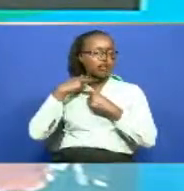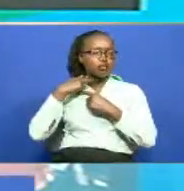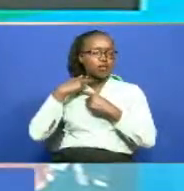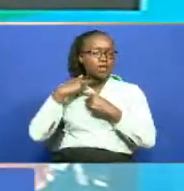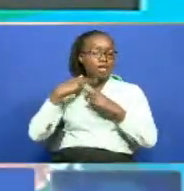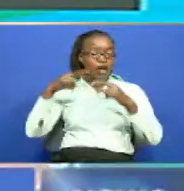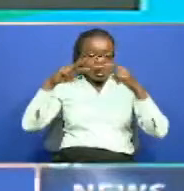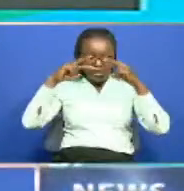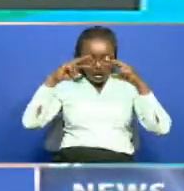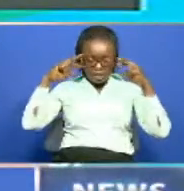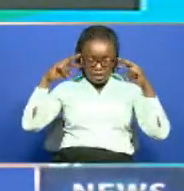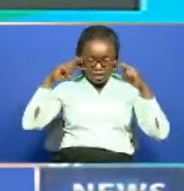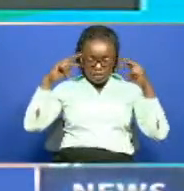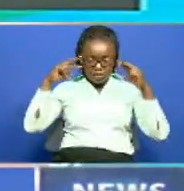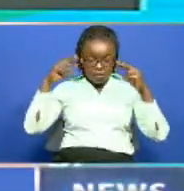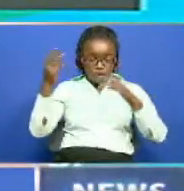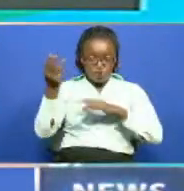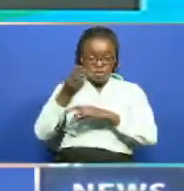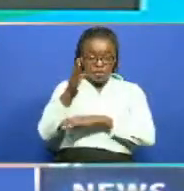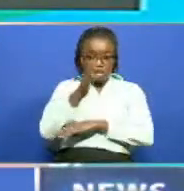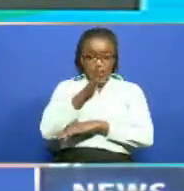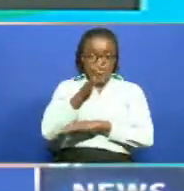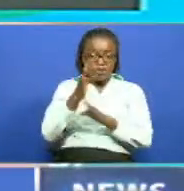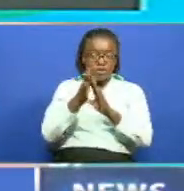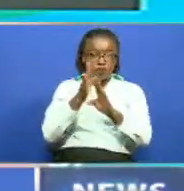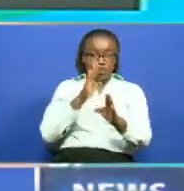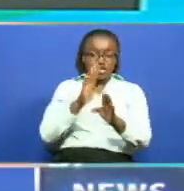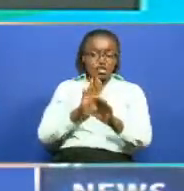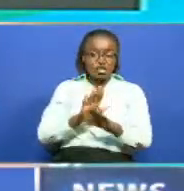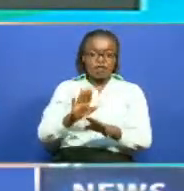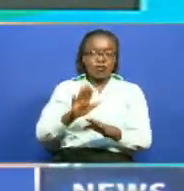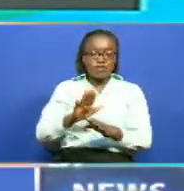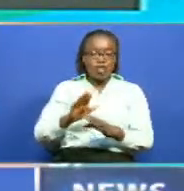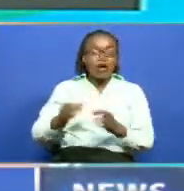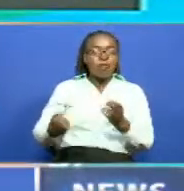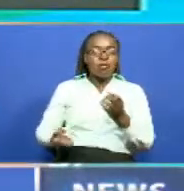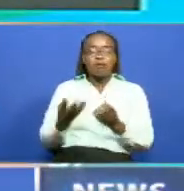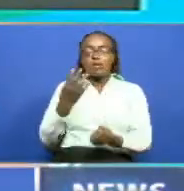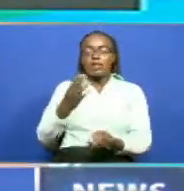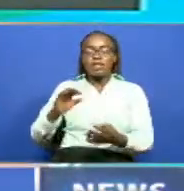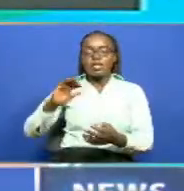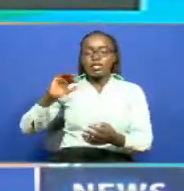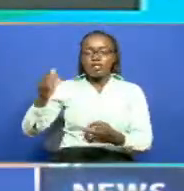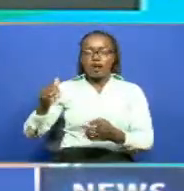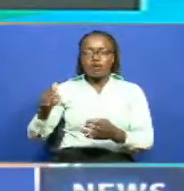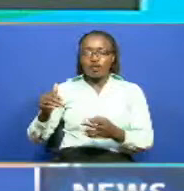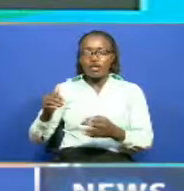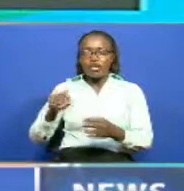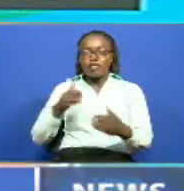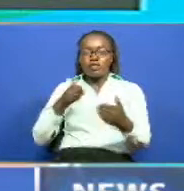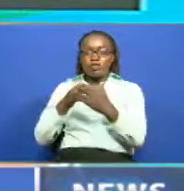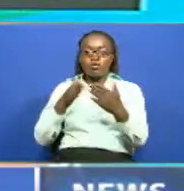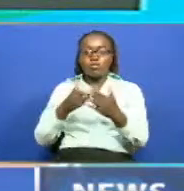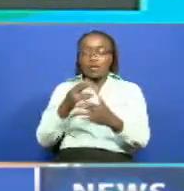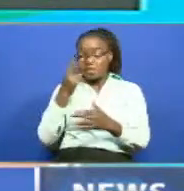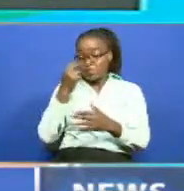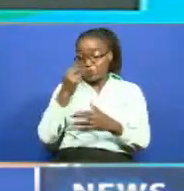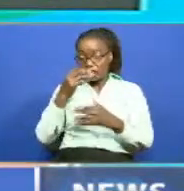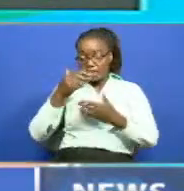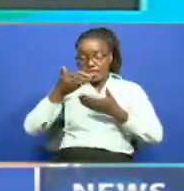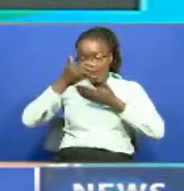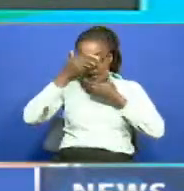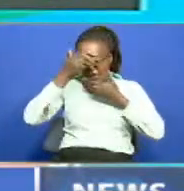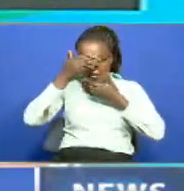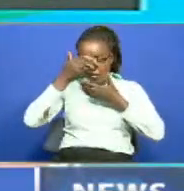militia Wednesday evening. The 3 were in a bus that had left Mandera town on its way to Lafay when it was stopped by suspected